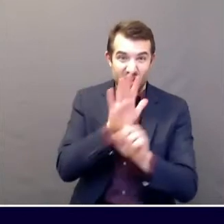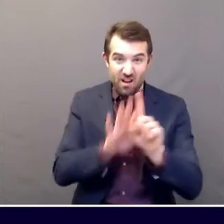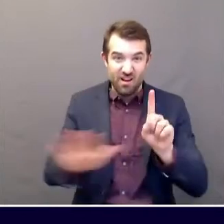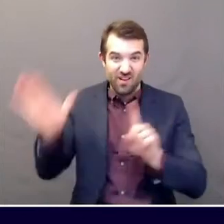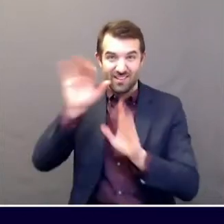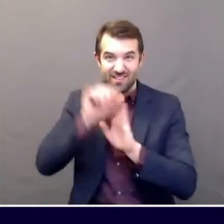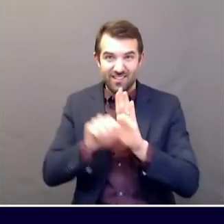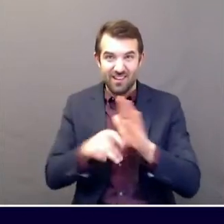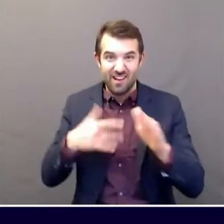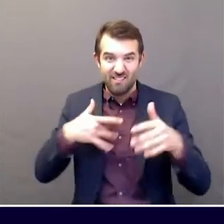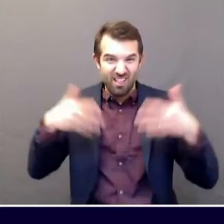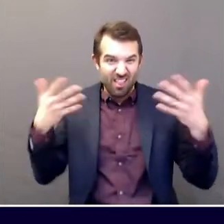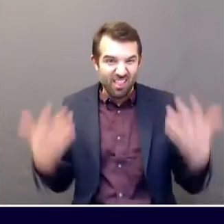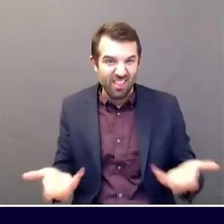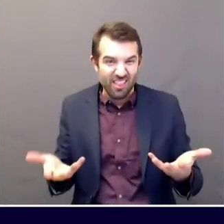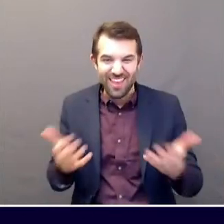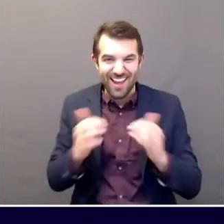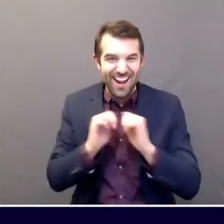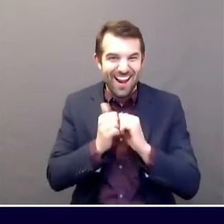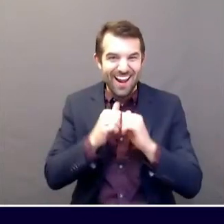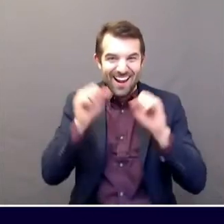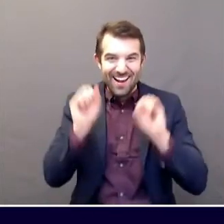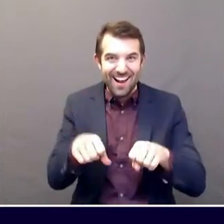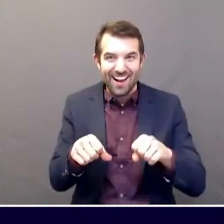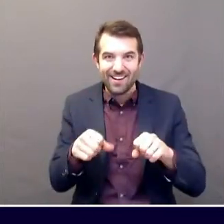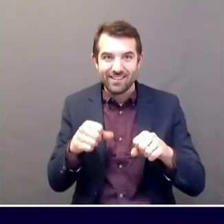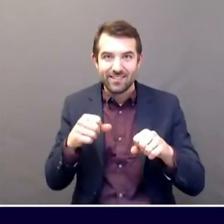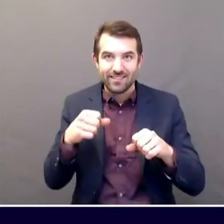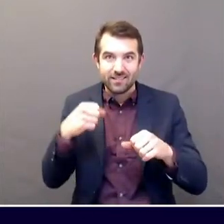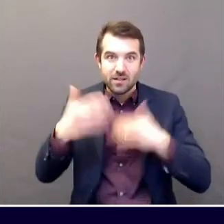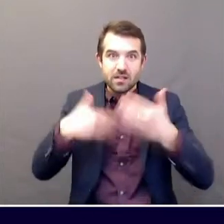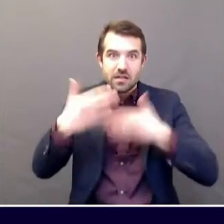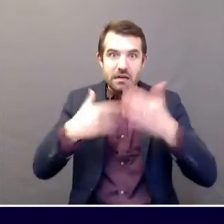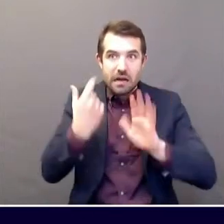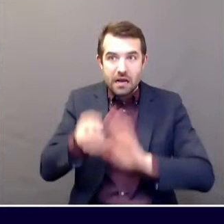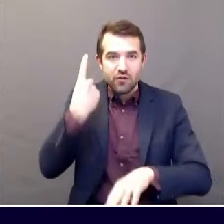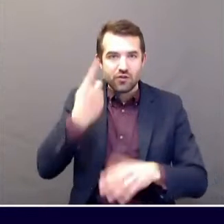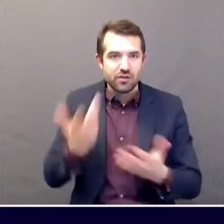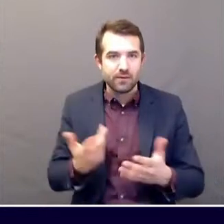You know, I'll start there, but again, welcome others. You know,